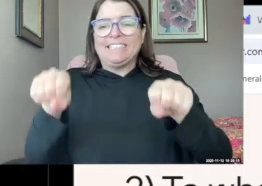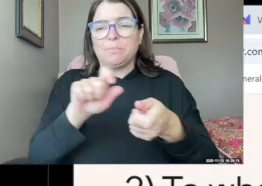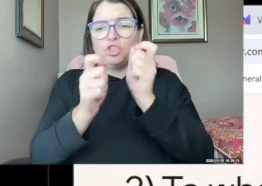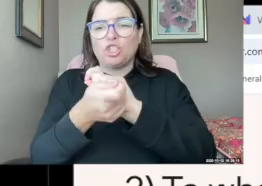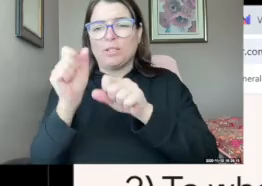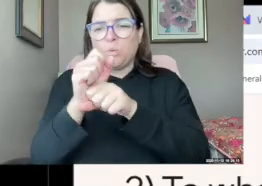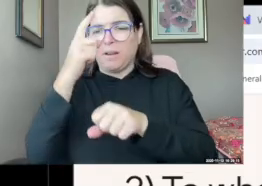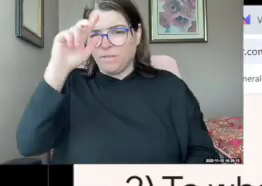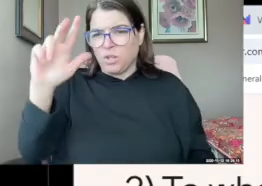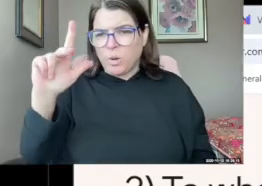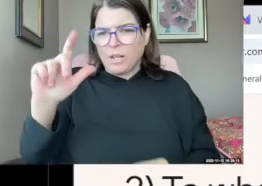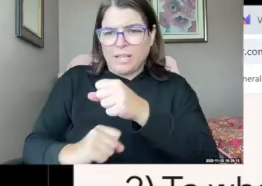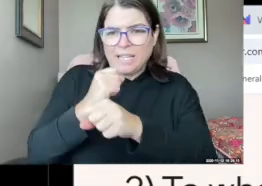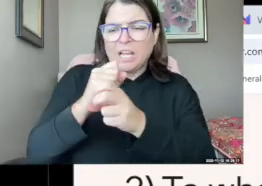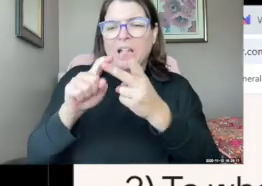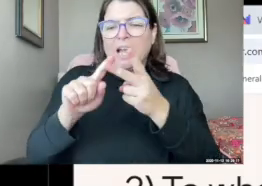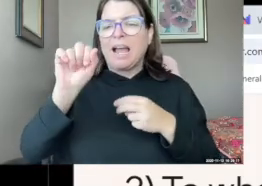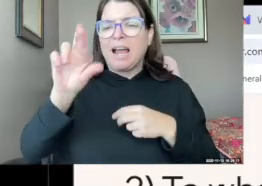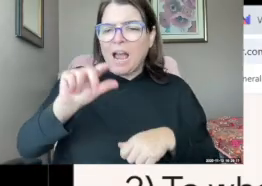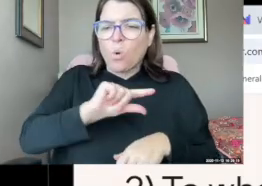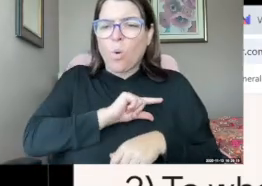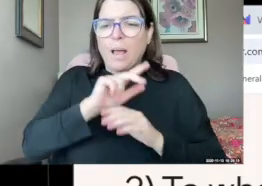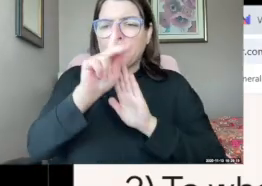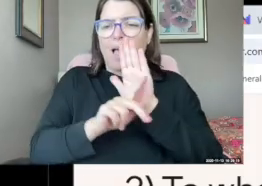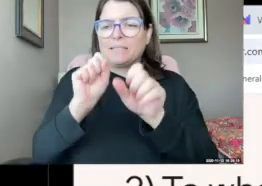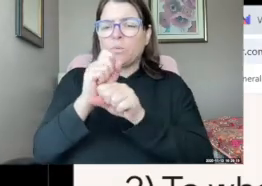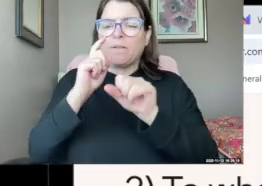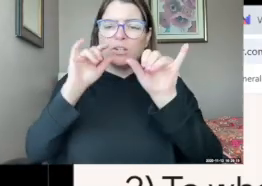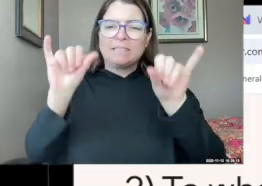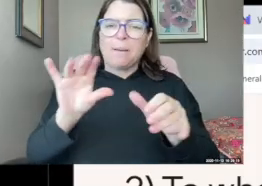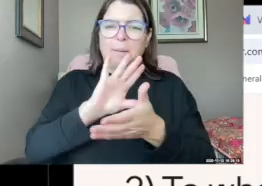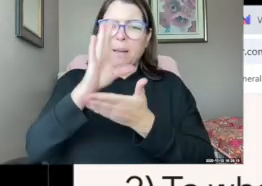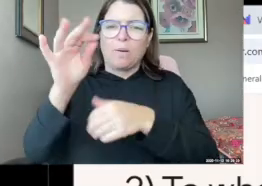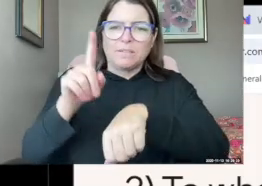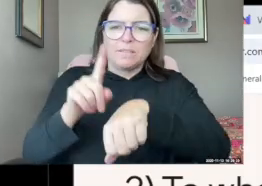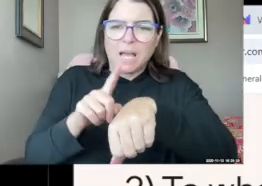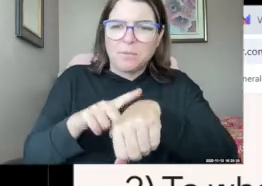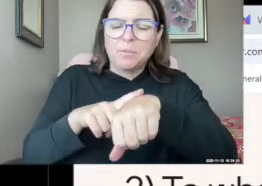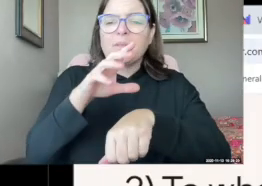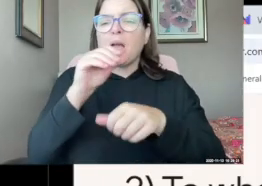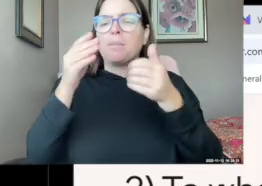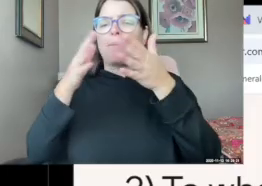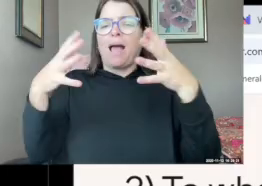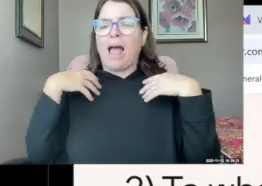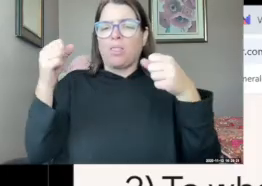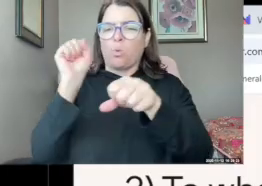justice systems change work for 23 years, air quality policy work for the same amount of time, and